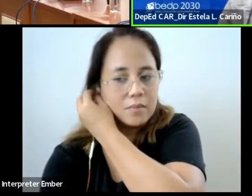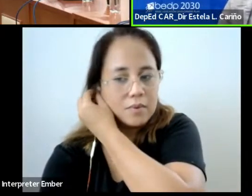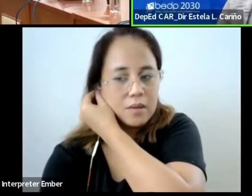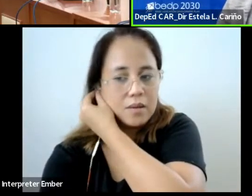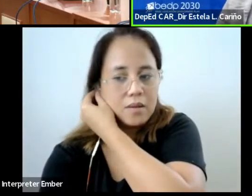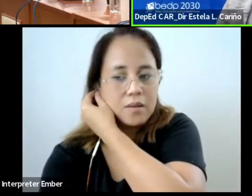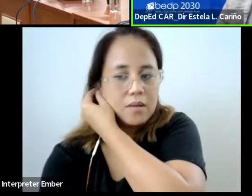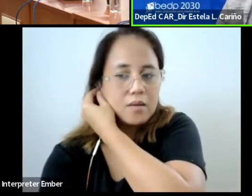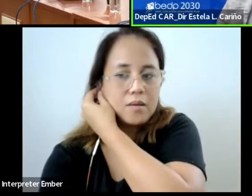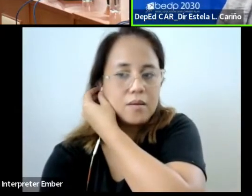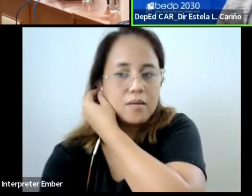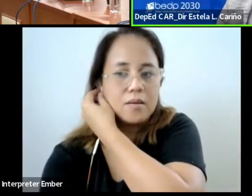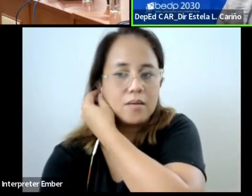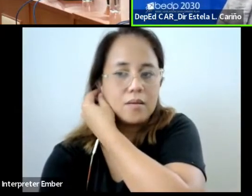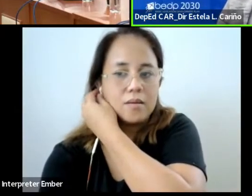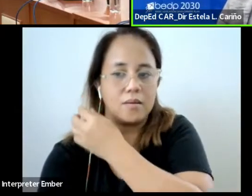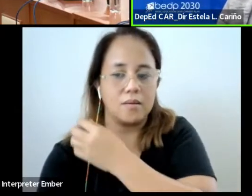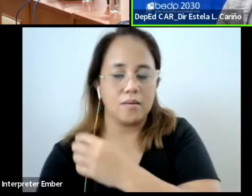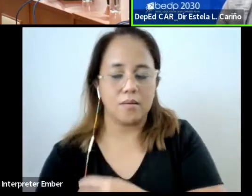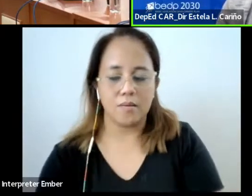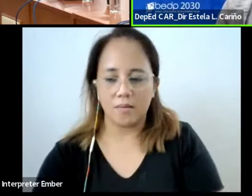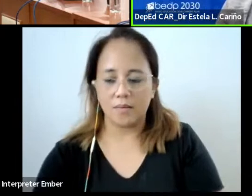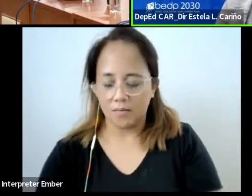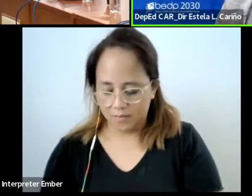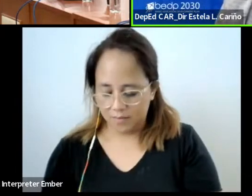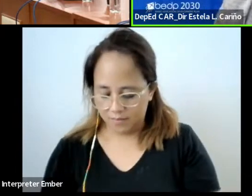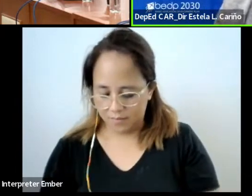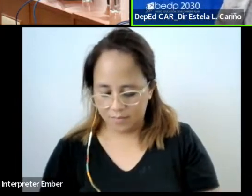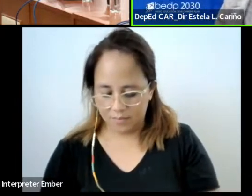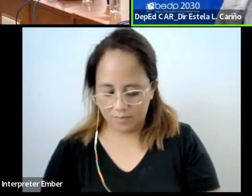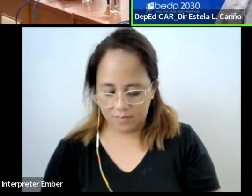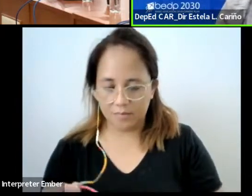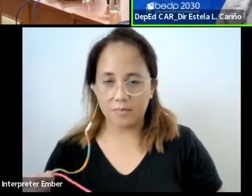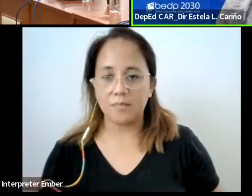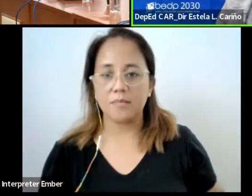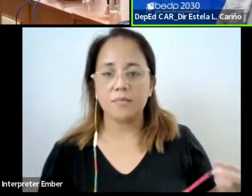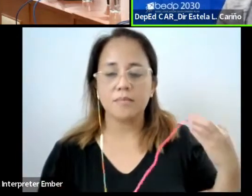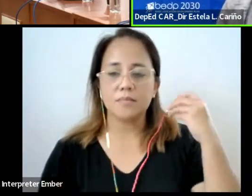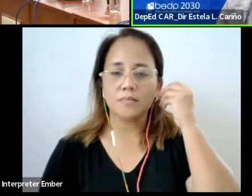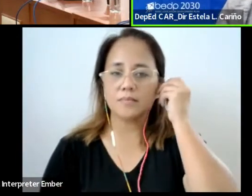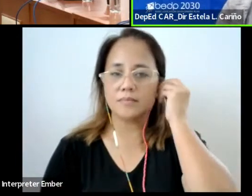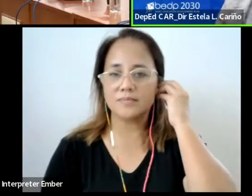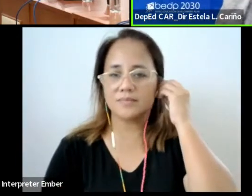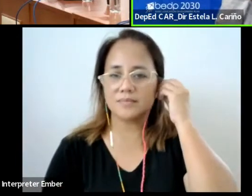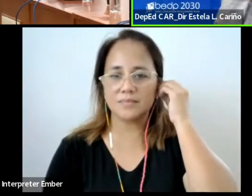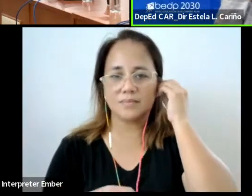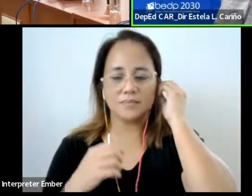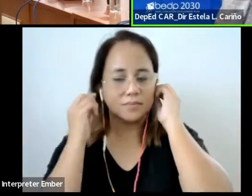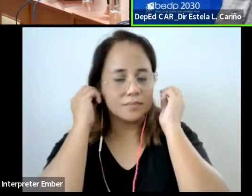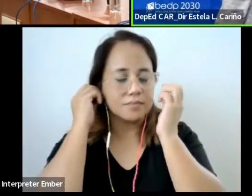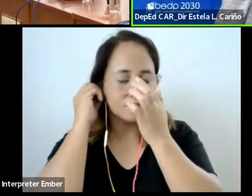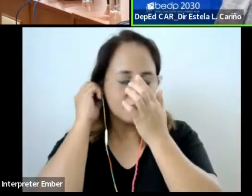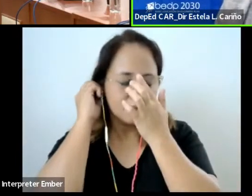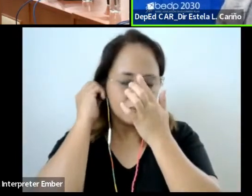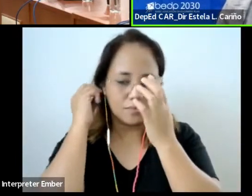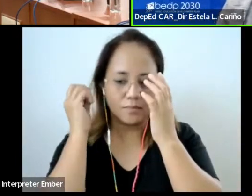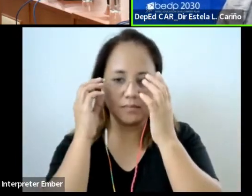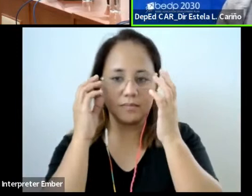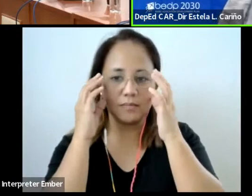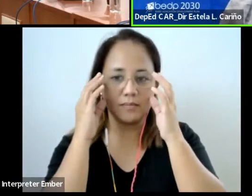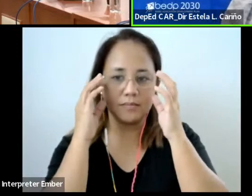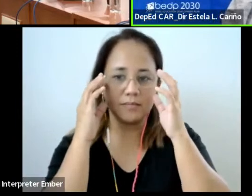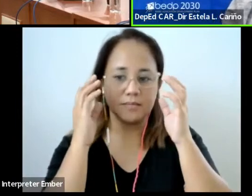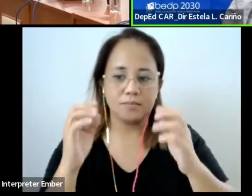So briefly, Mr. Chair, I do support again the suspension for further learning and preparation